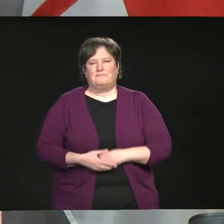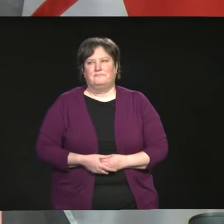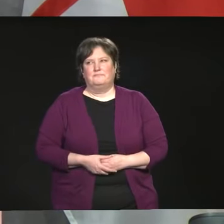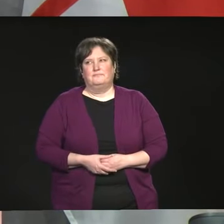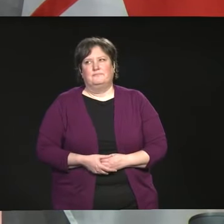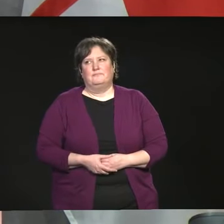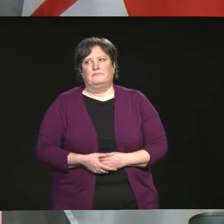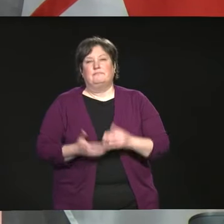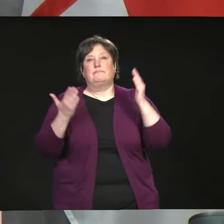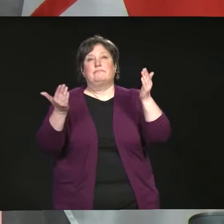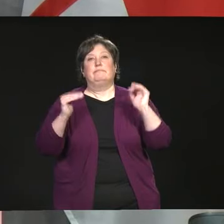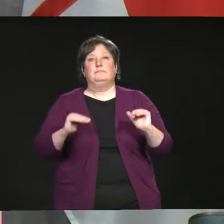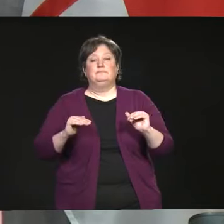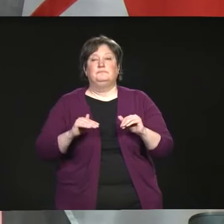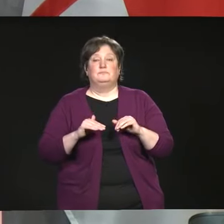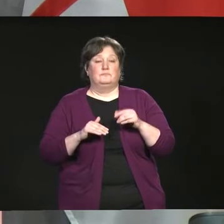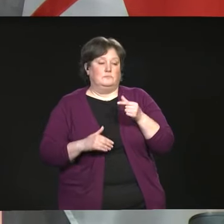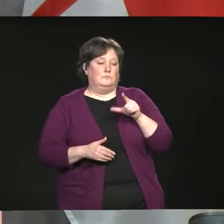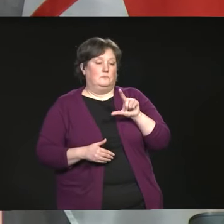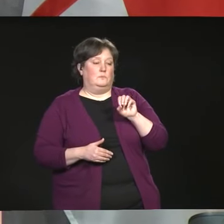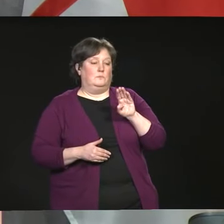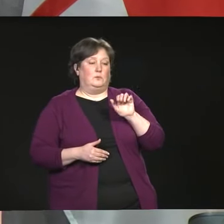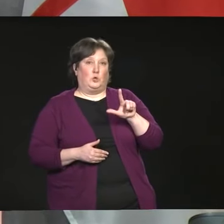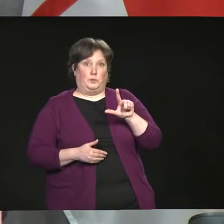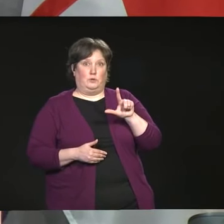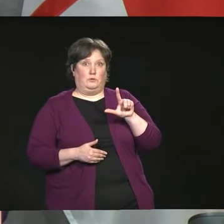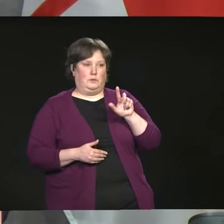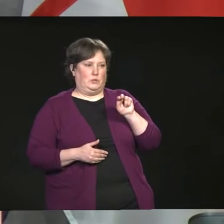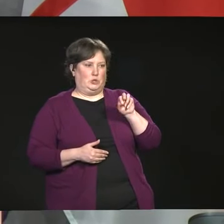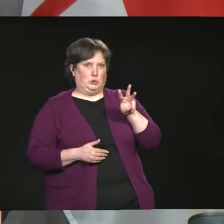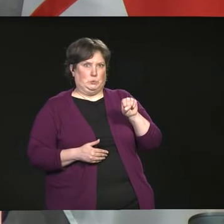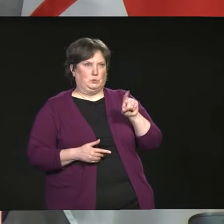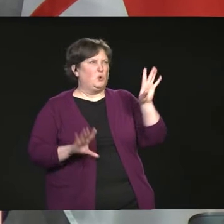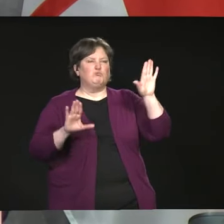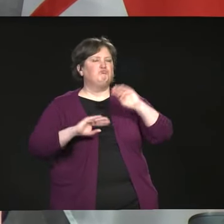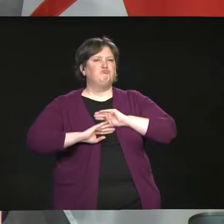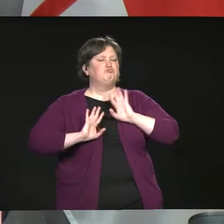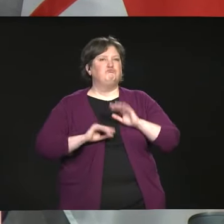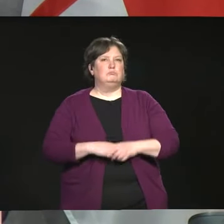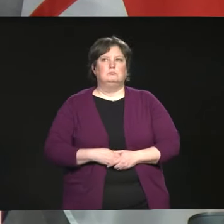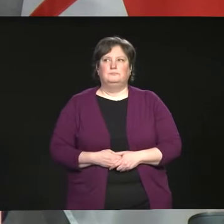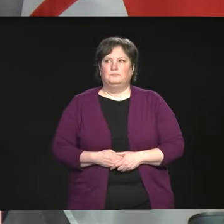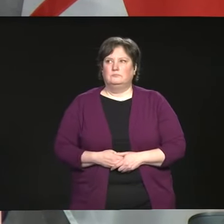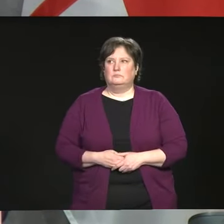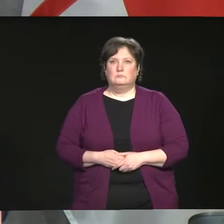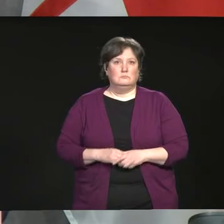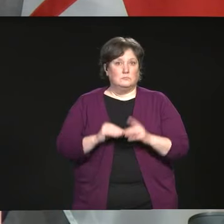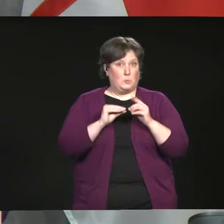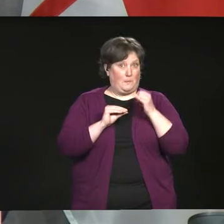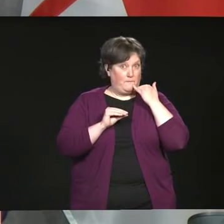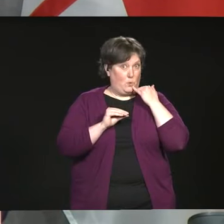Global. You're good? Okay, maybe one last question on the phone then, operator?